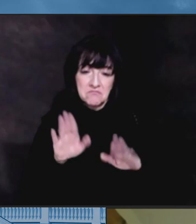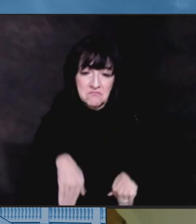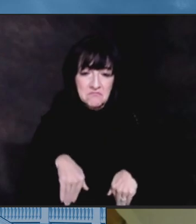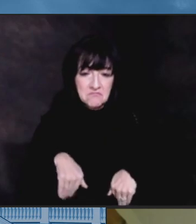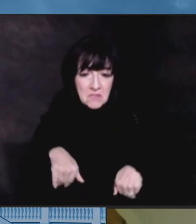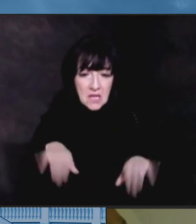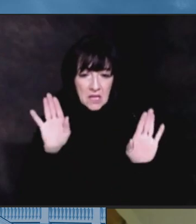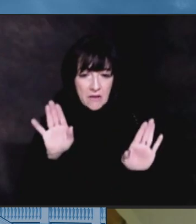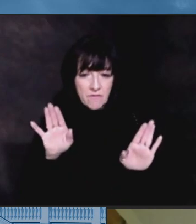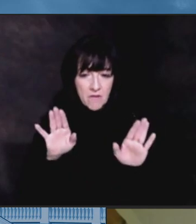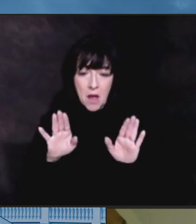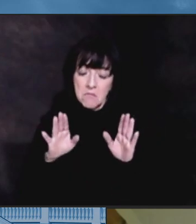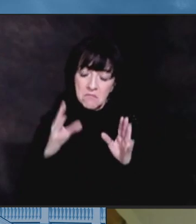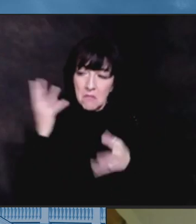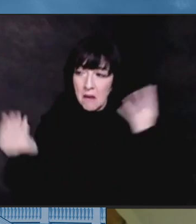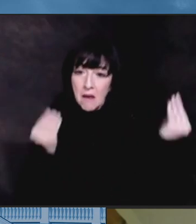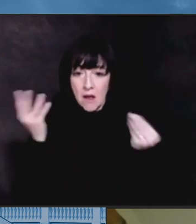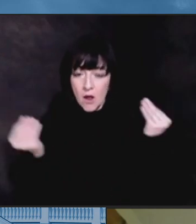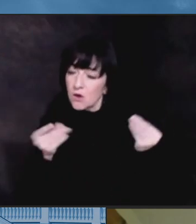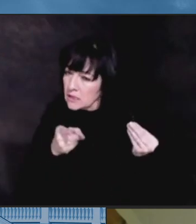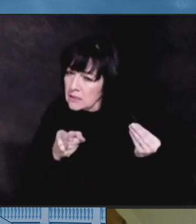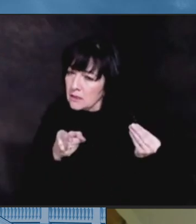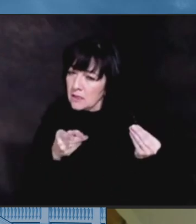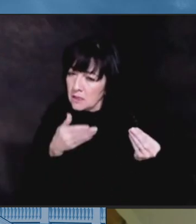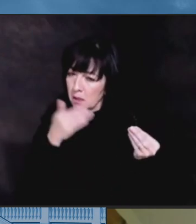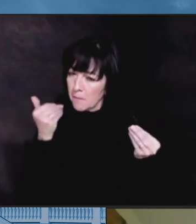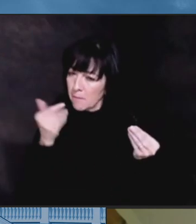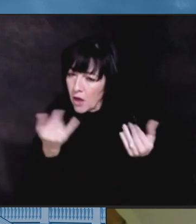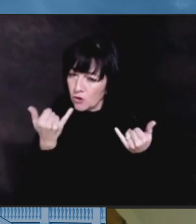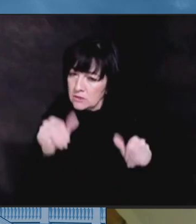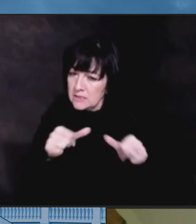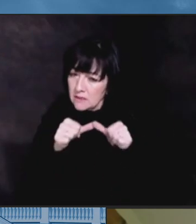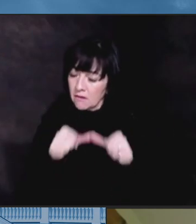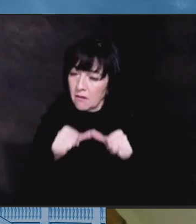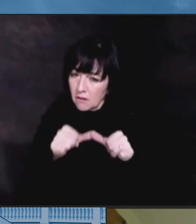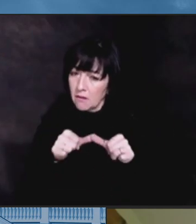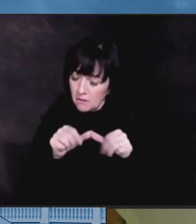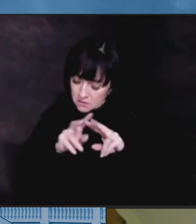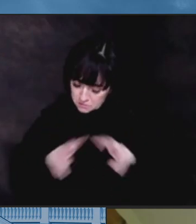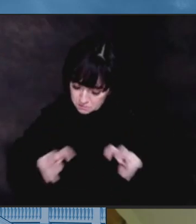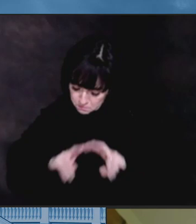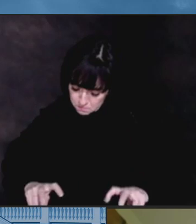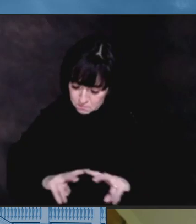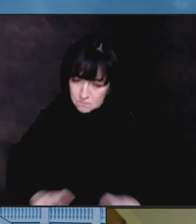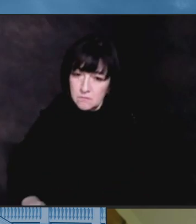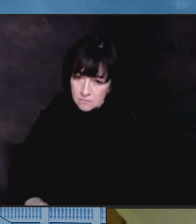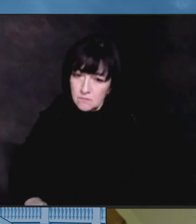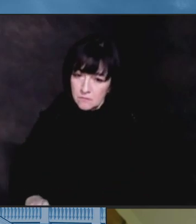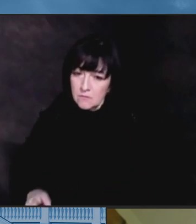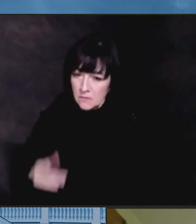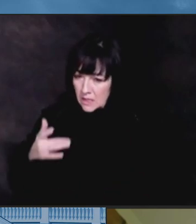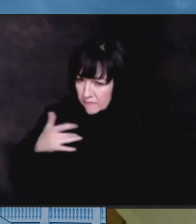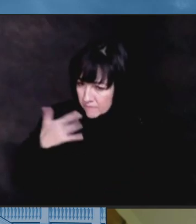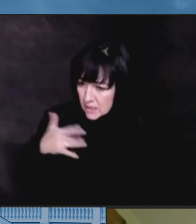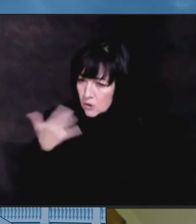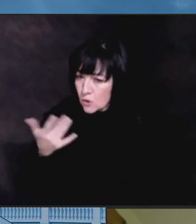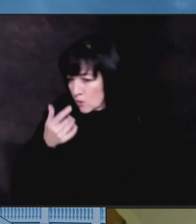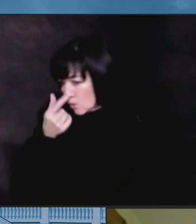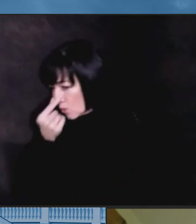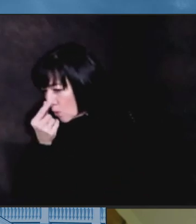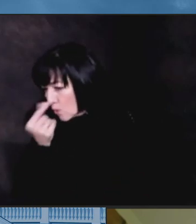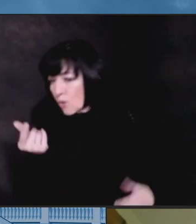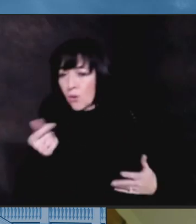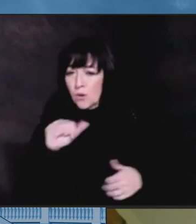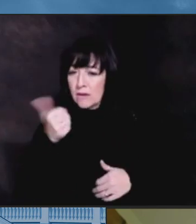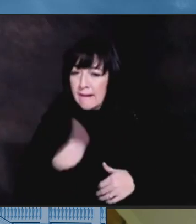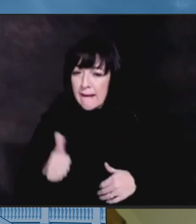that you continue to monitor for symptoms and strictly adhere to wearing a face covering at all times and